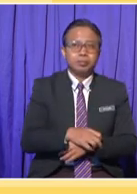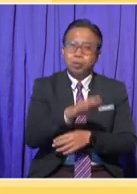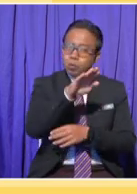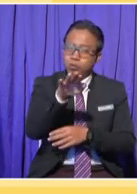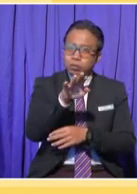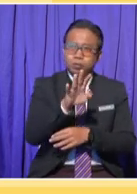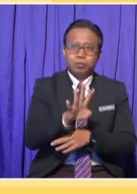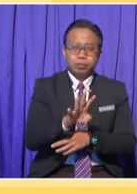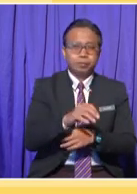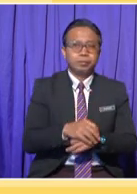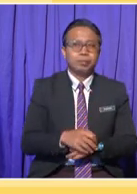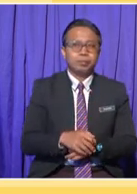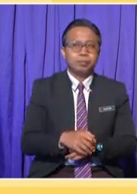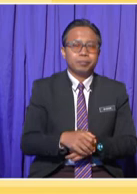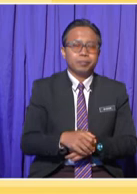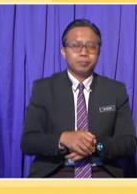over 4.